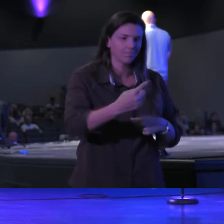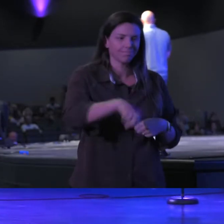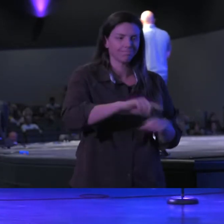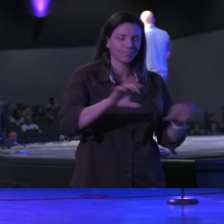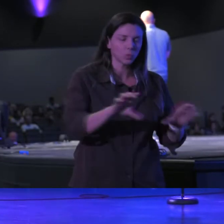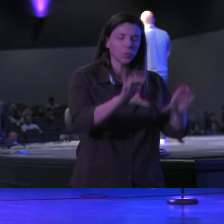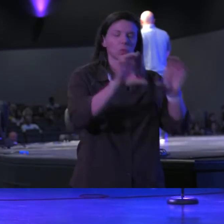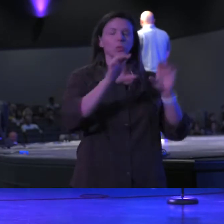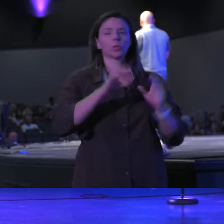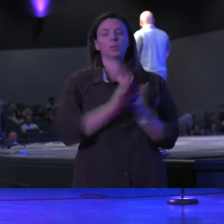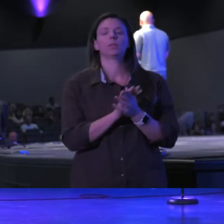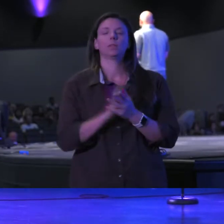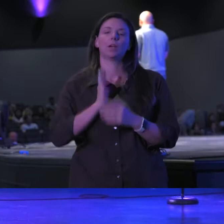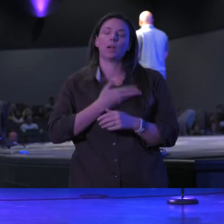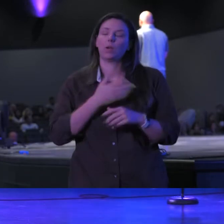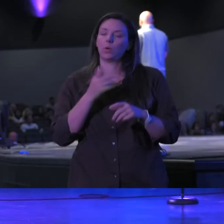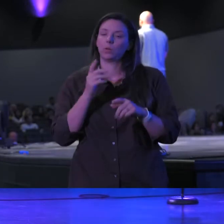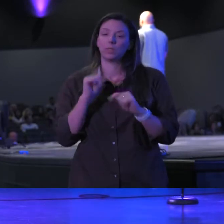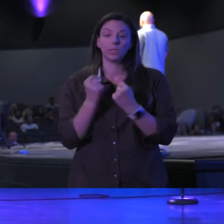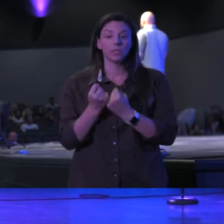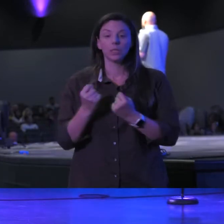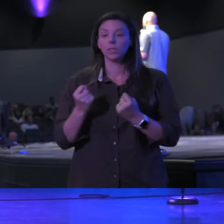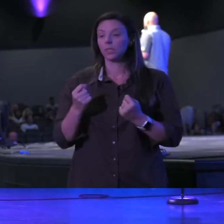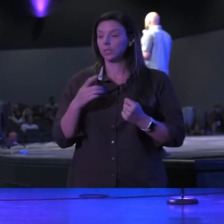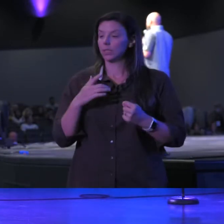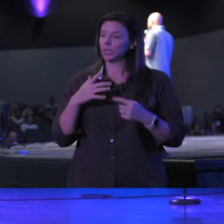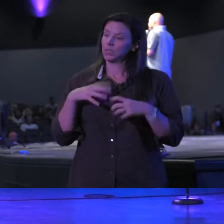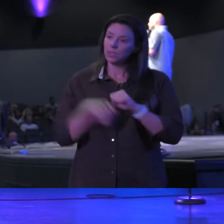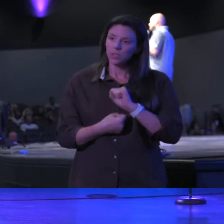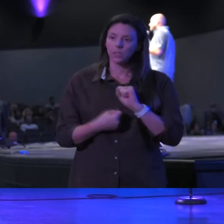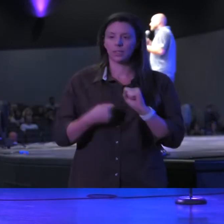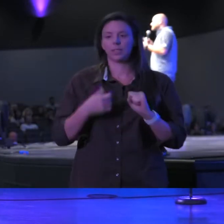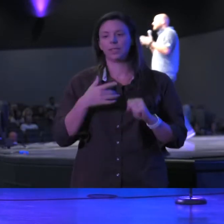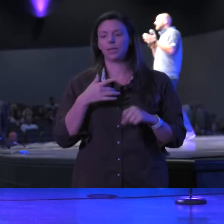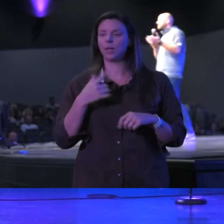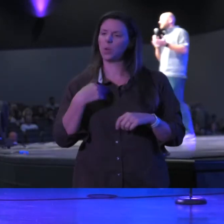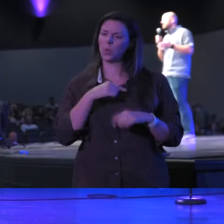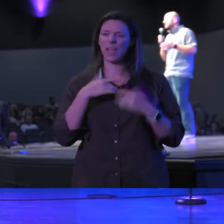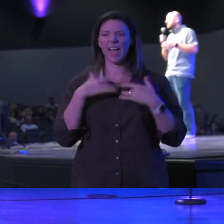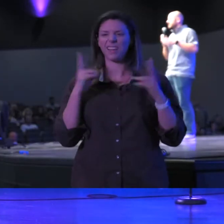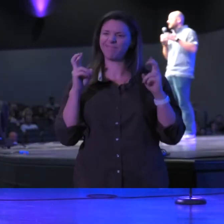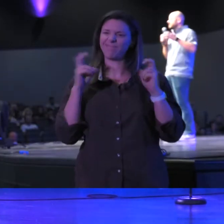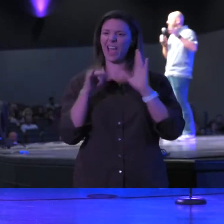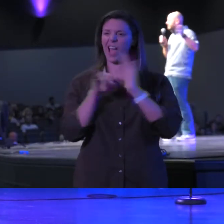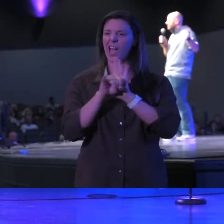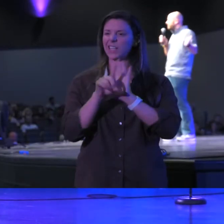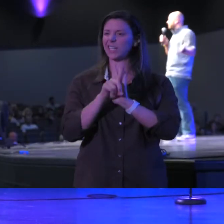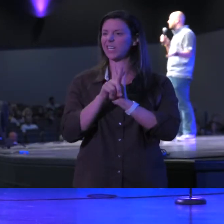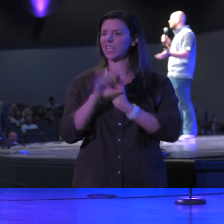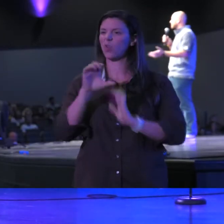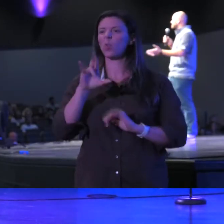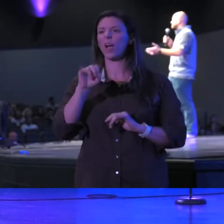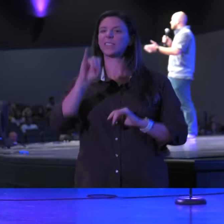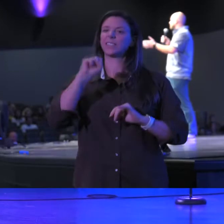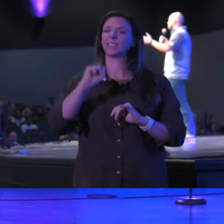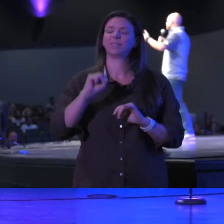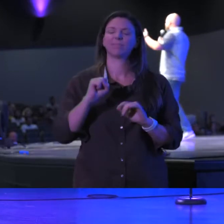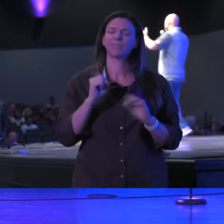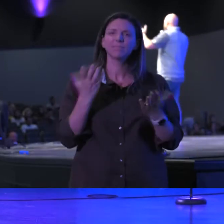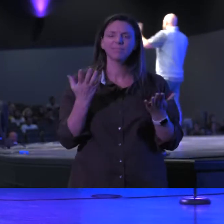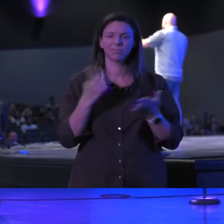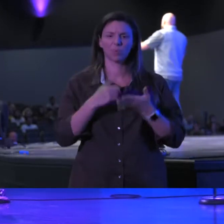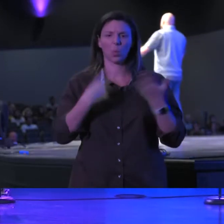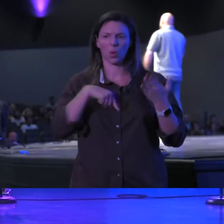had kind of an identity crisis this year about who we were. I feel like this time of year, in coming off of a great